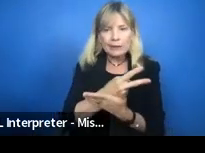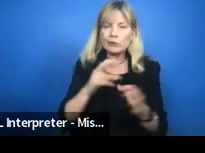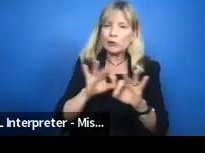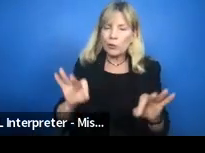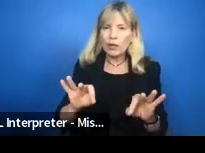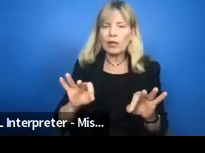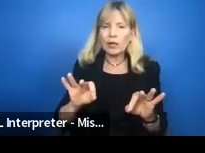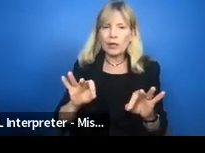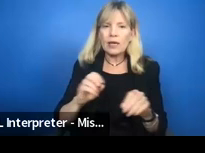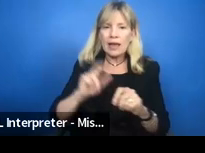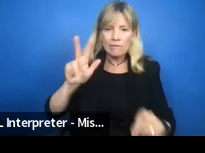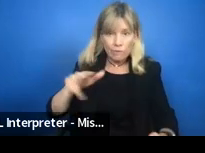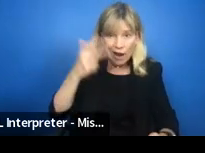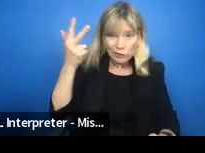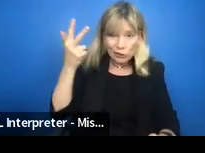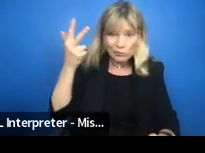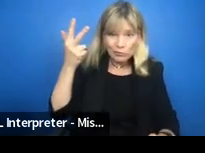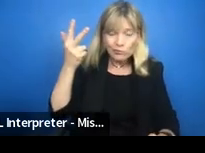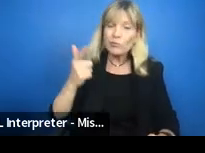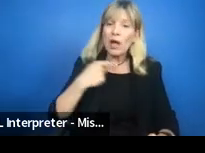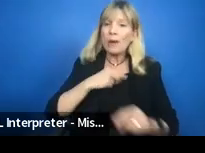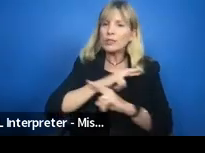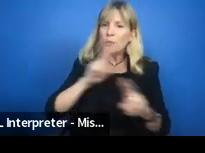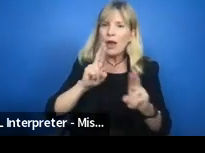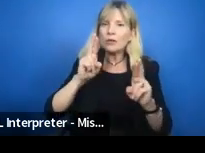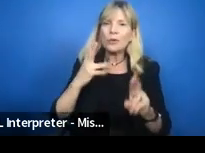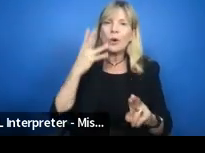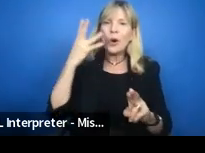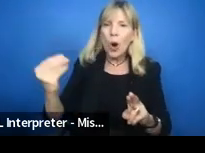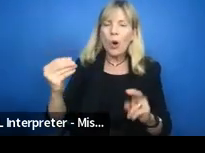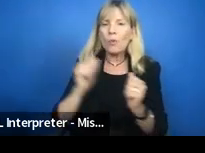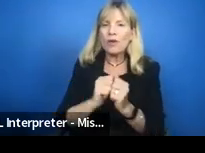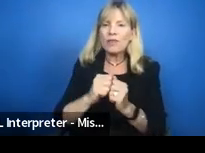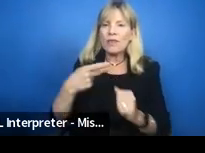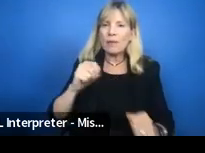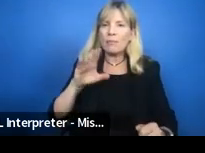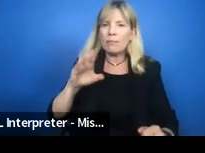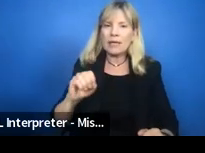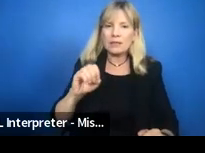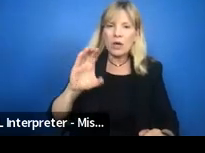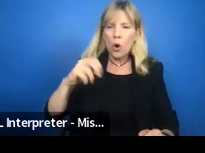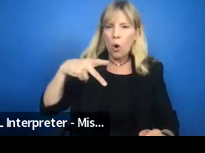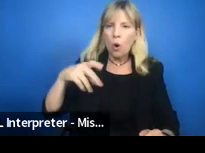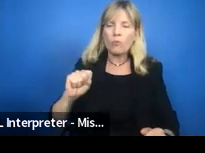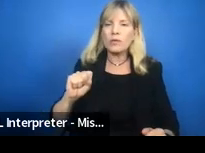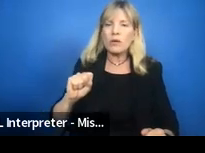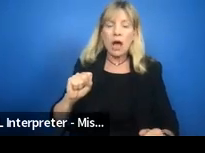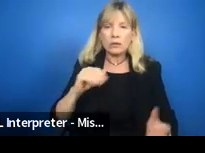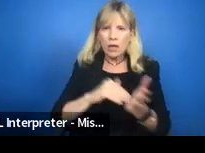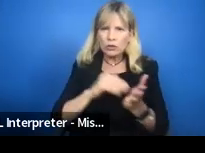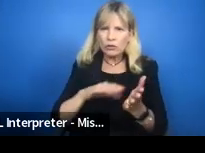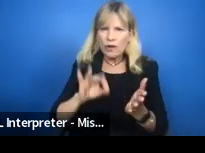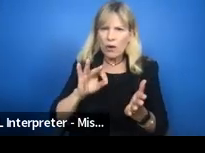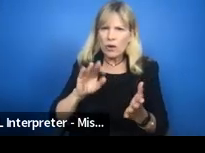in French and was getting ready to ship out with the Peace Corps when doctors discovered a bone tumor in my